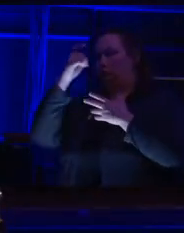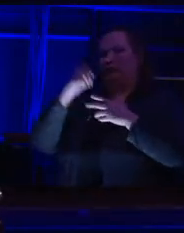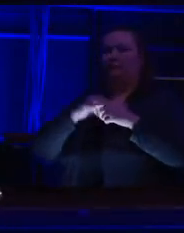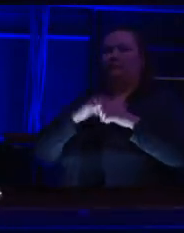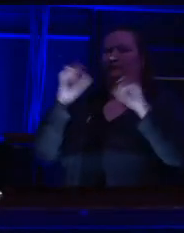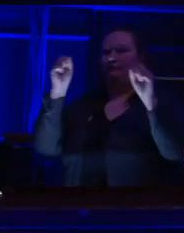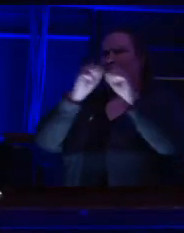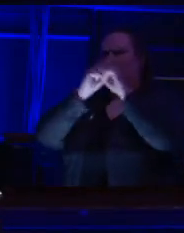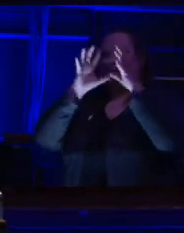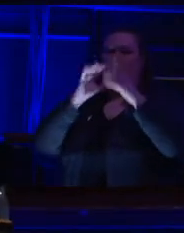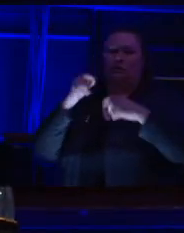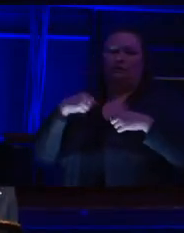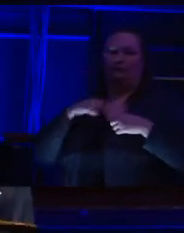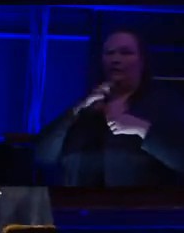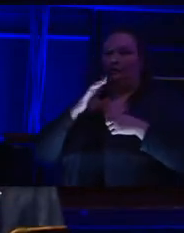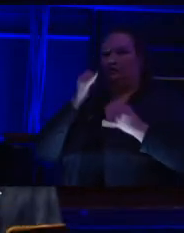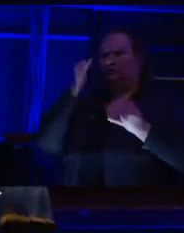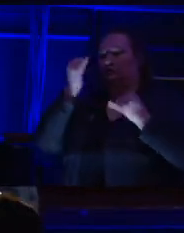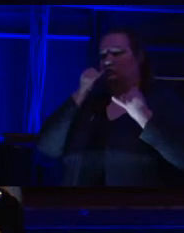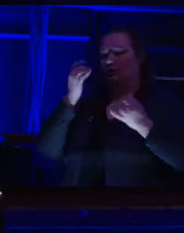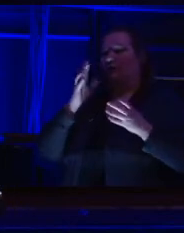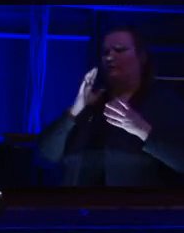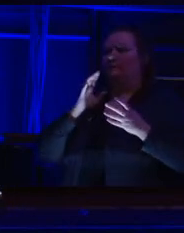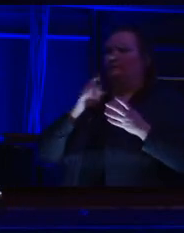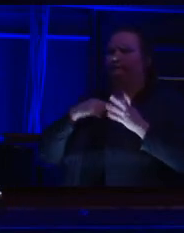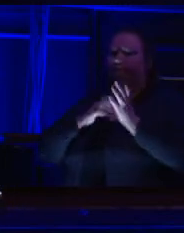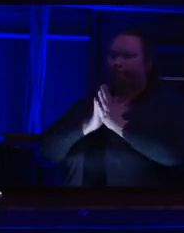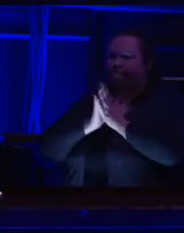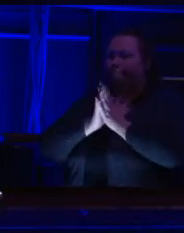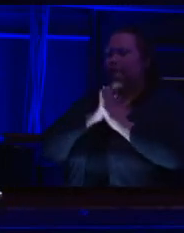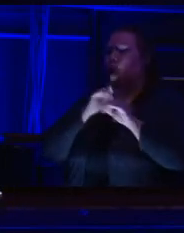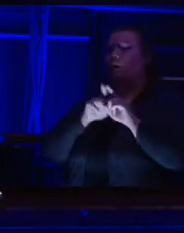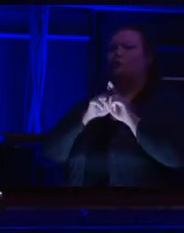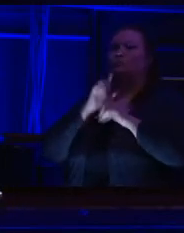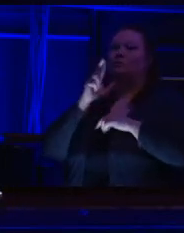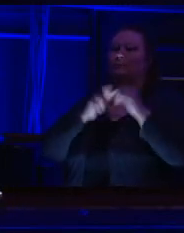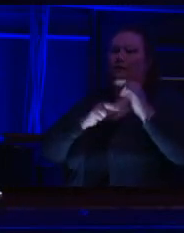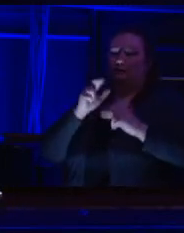envision, imagine, and aspire, we will also build.